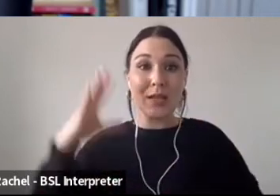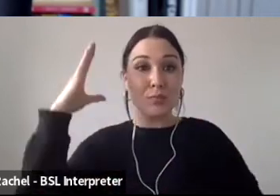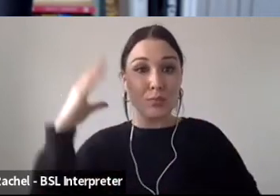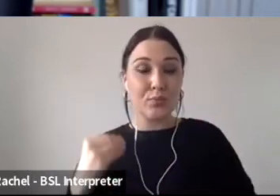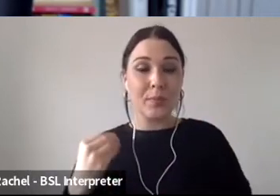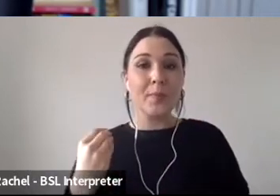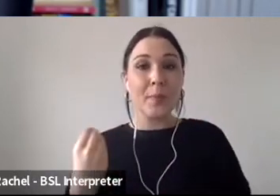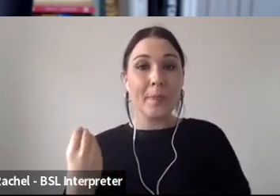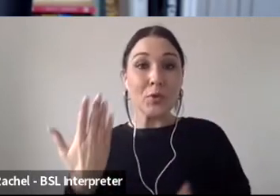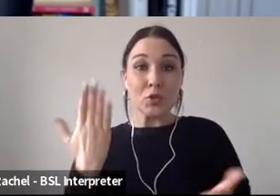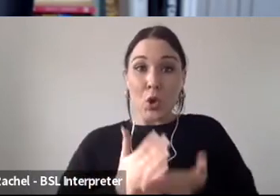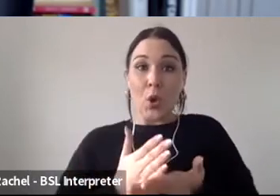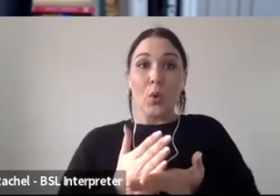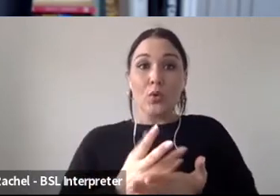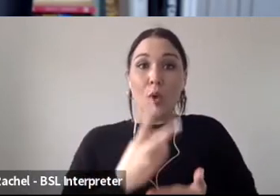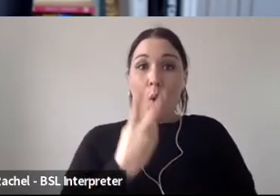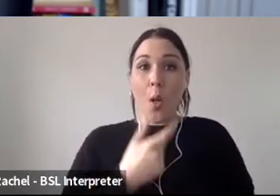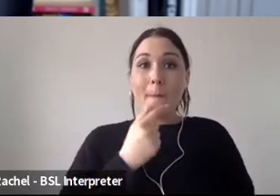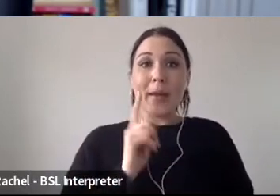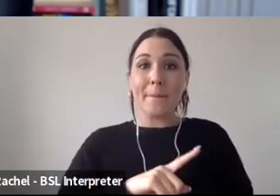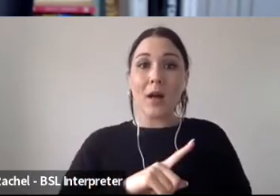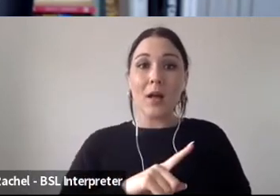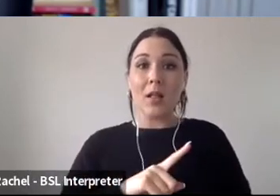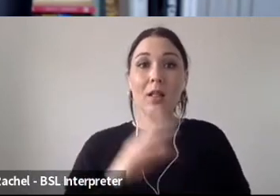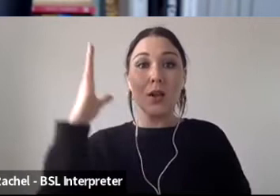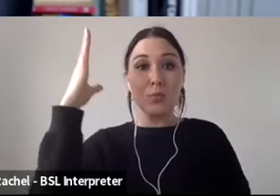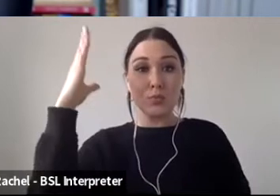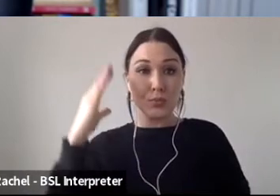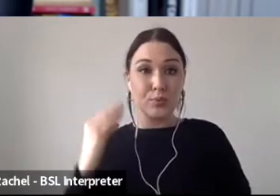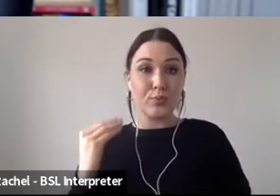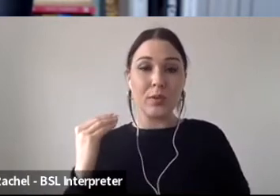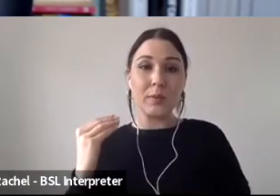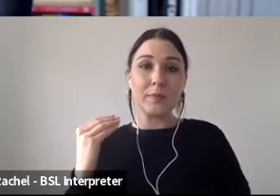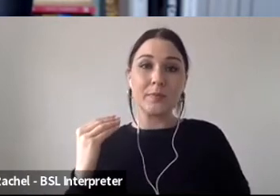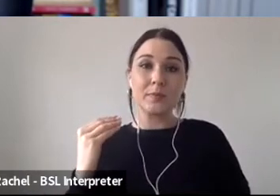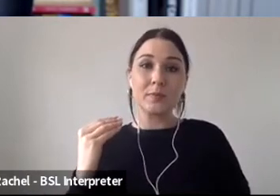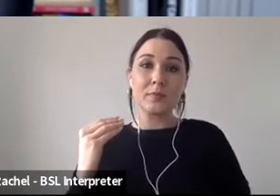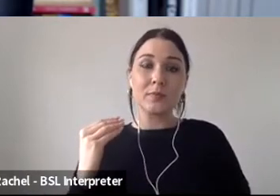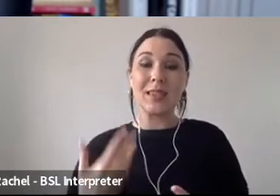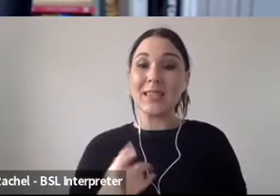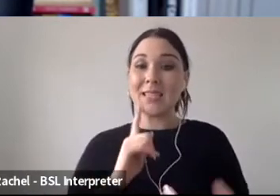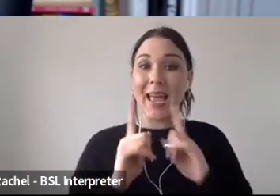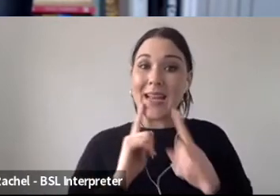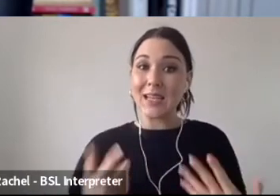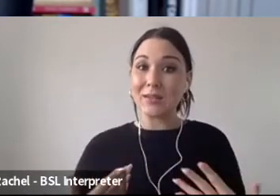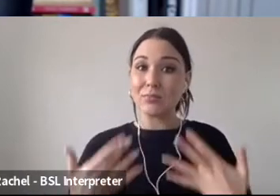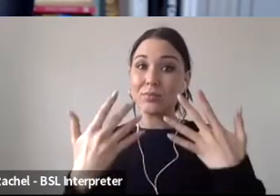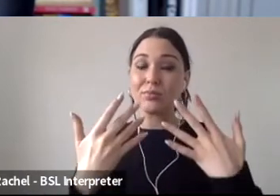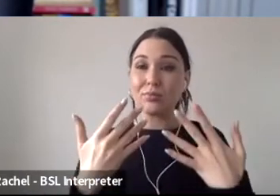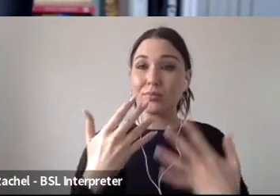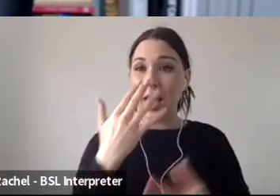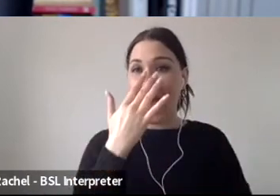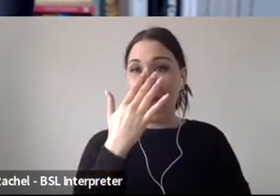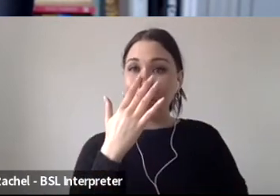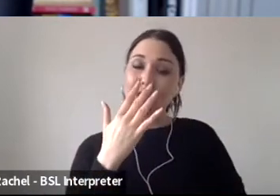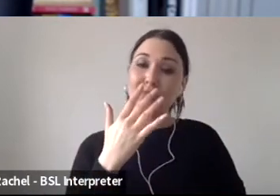true that many older people lose their hearing. I think the data shows that around the age of 75,